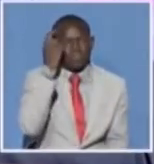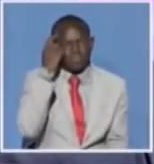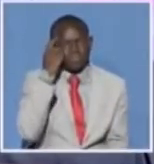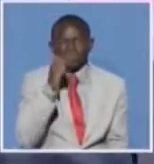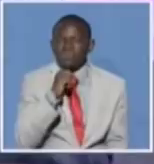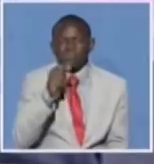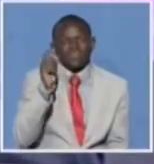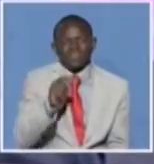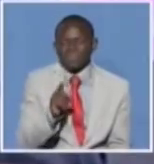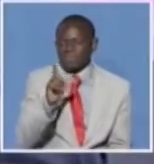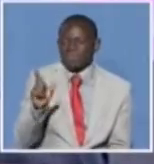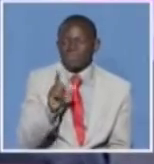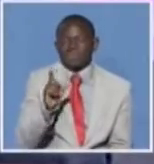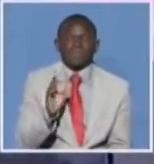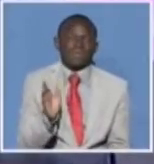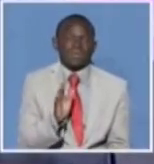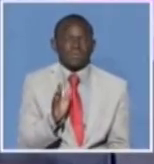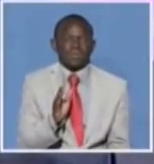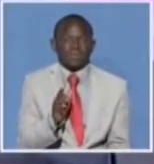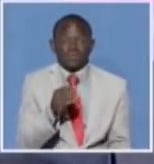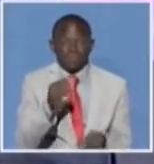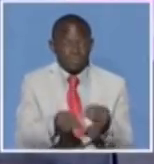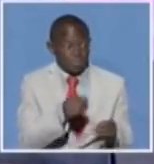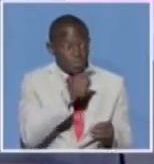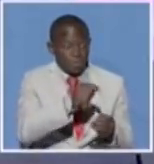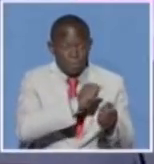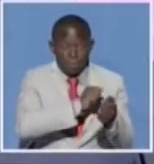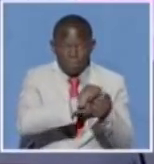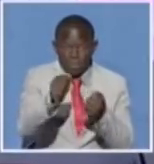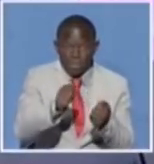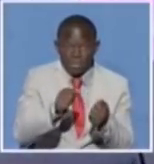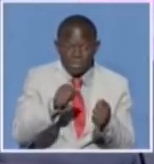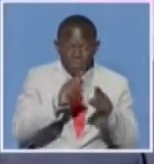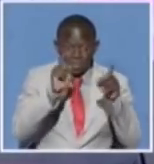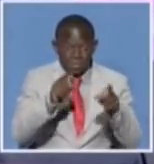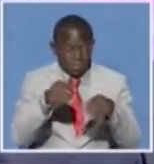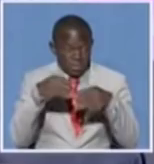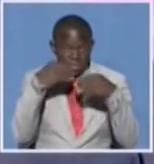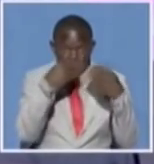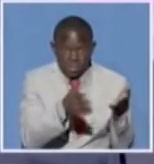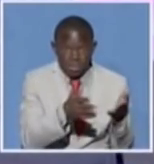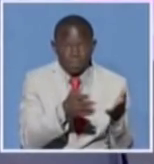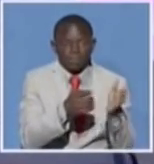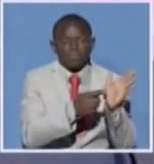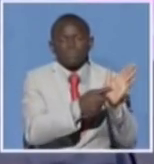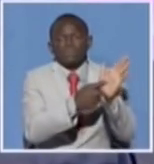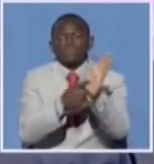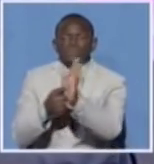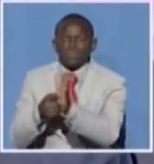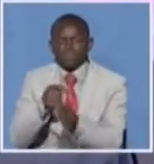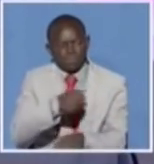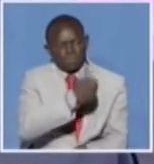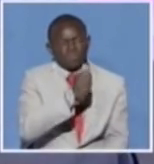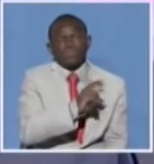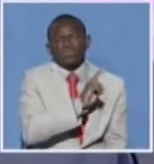is basically what this person who has presented these materials has acquired. Now, in the case of a leakage, that does